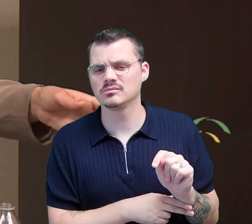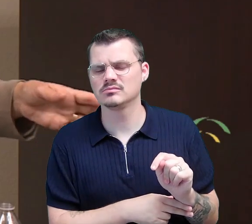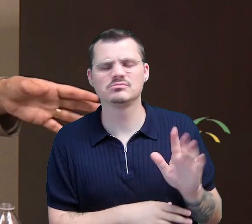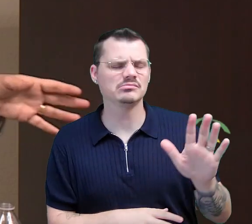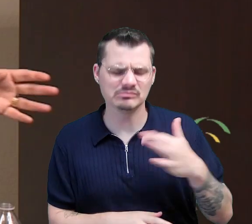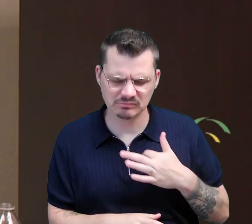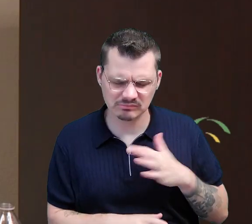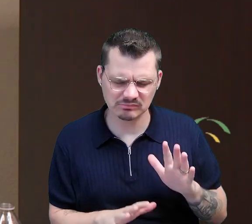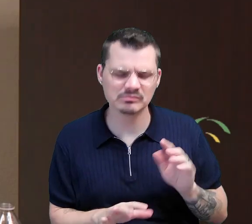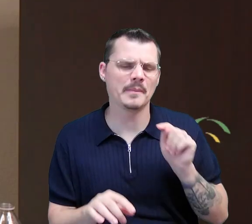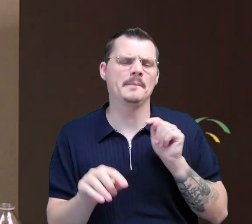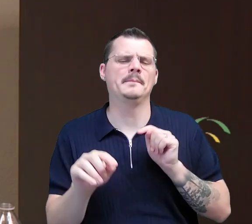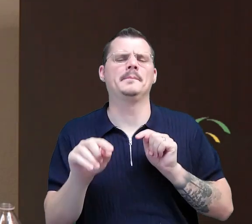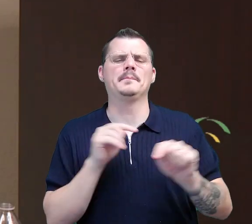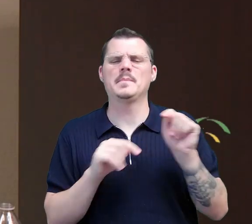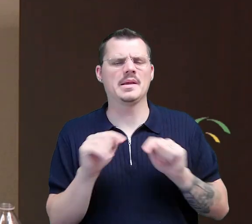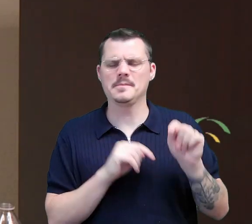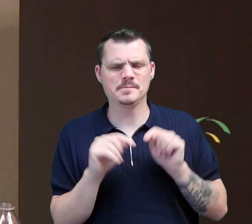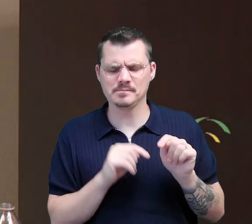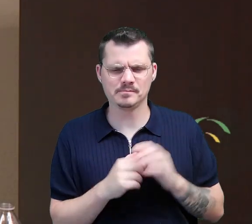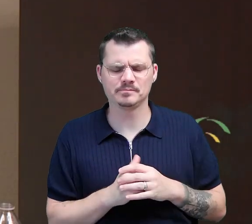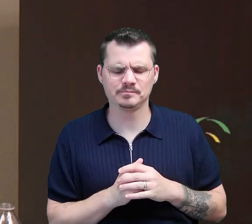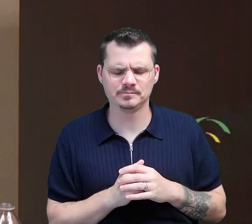Well, let's just back up a second.